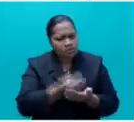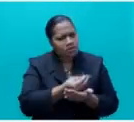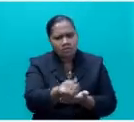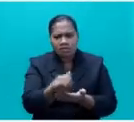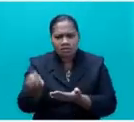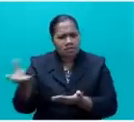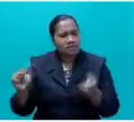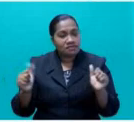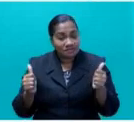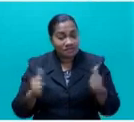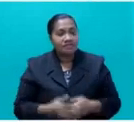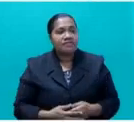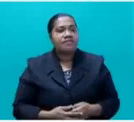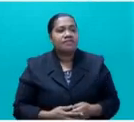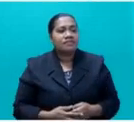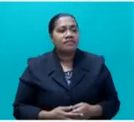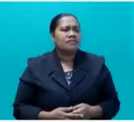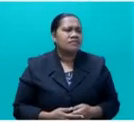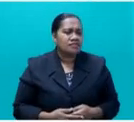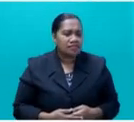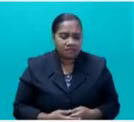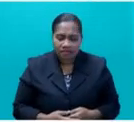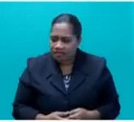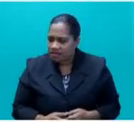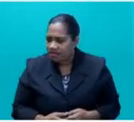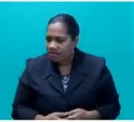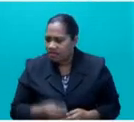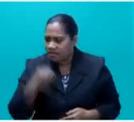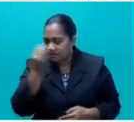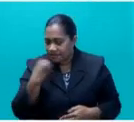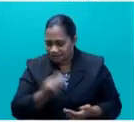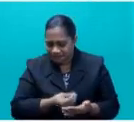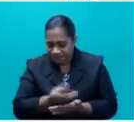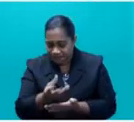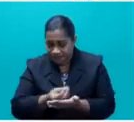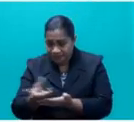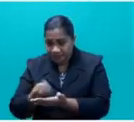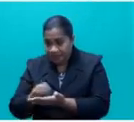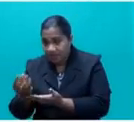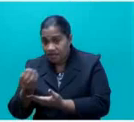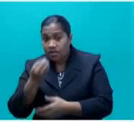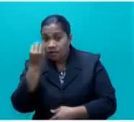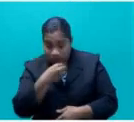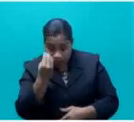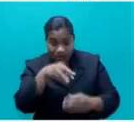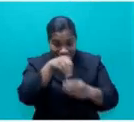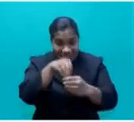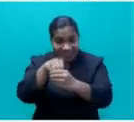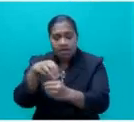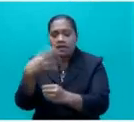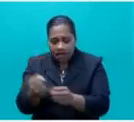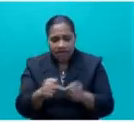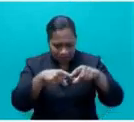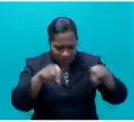and food, Mr. Speaker, sir, is being distributed, and in the food packs we already have sanitary pads. She should